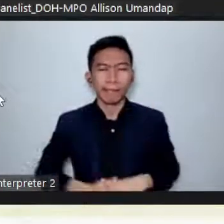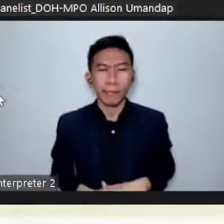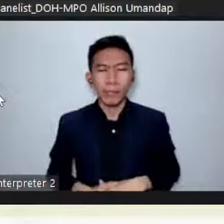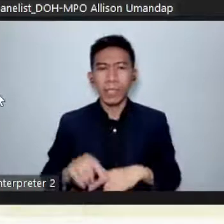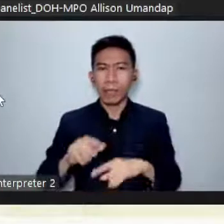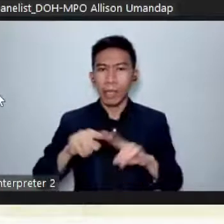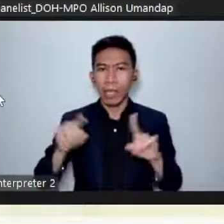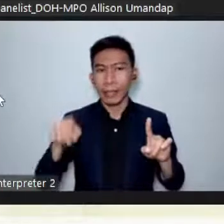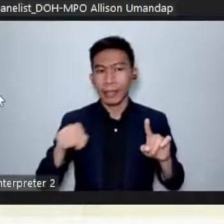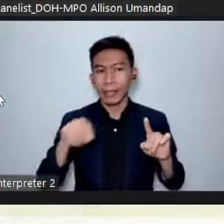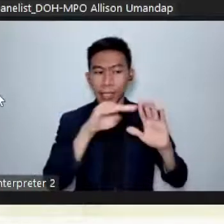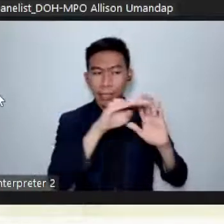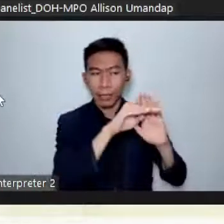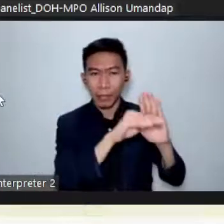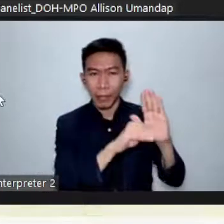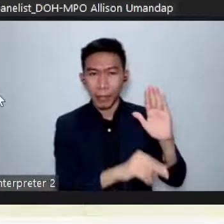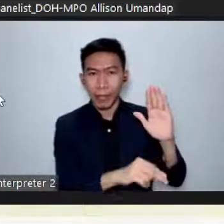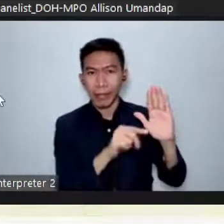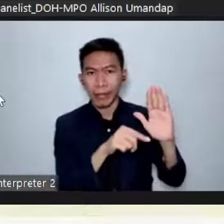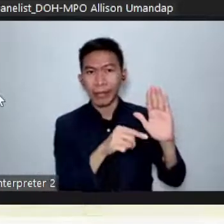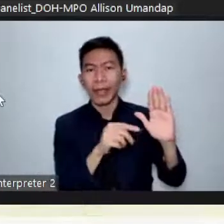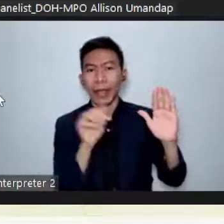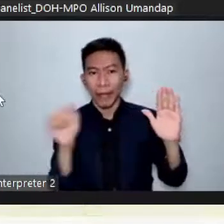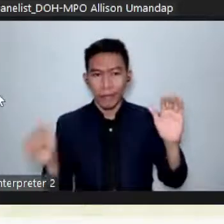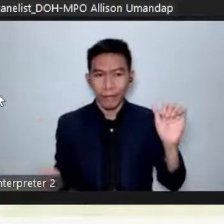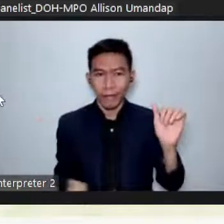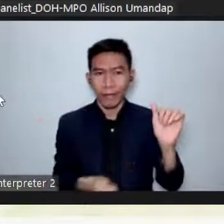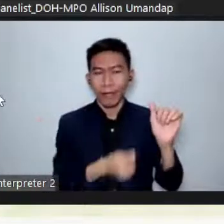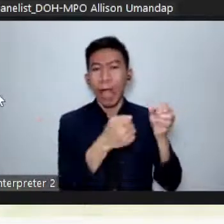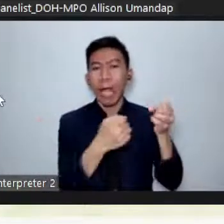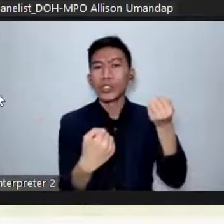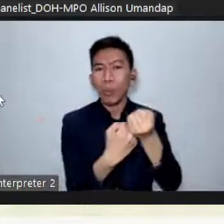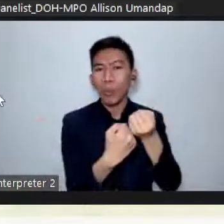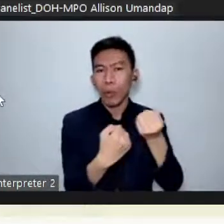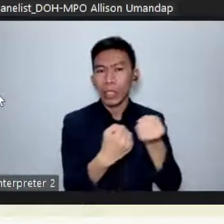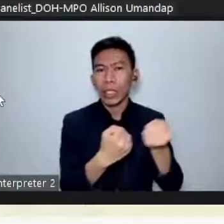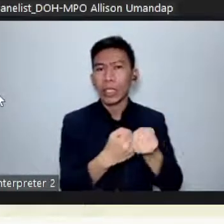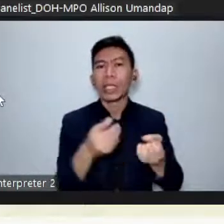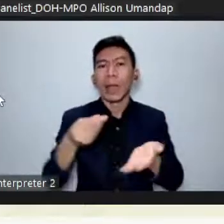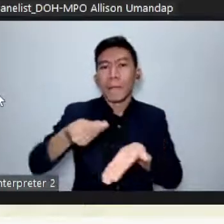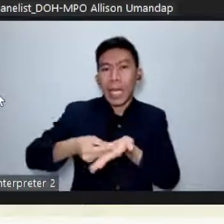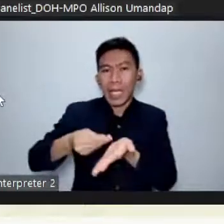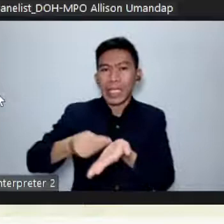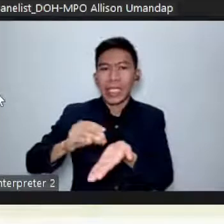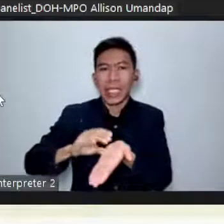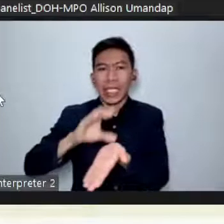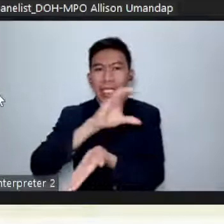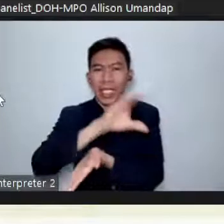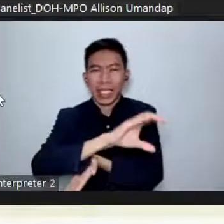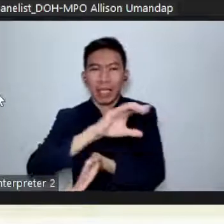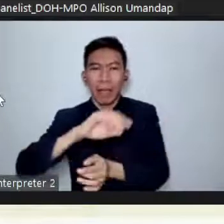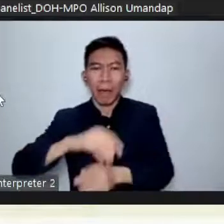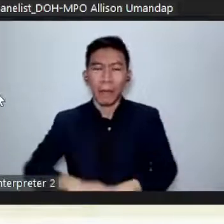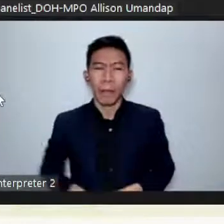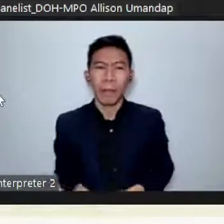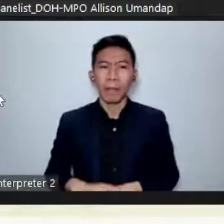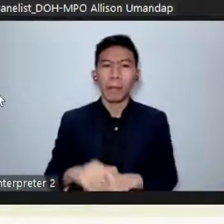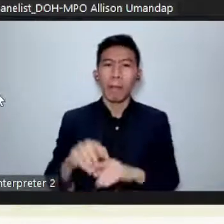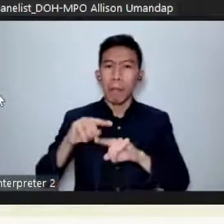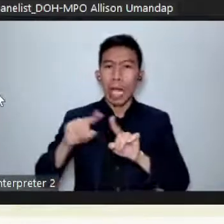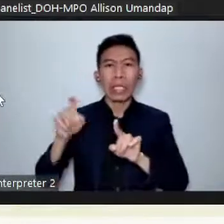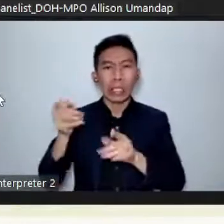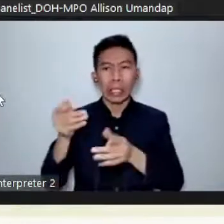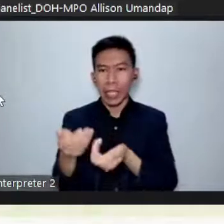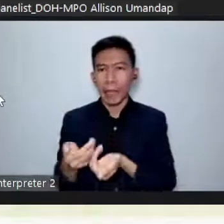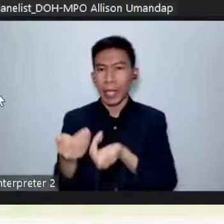NICA is, as is written, is supported by resources, backed by a separate line item